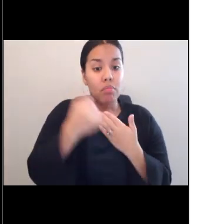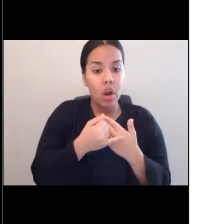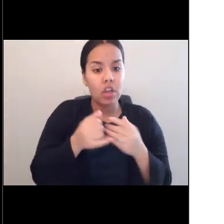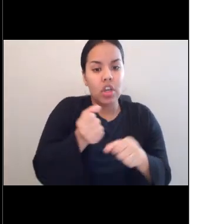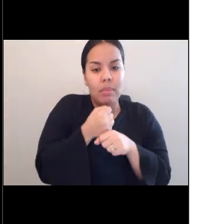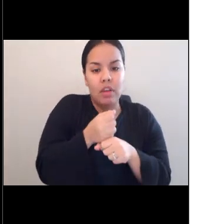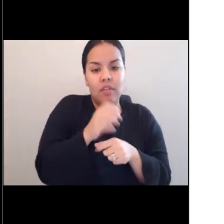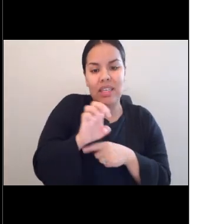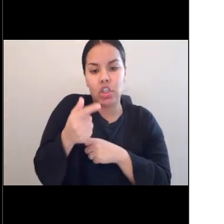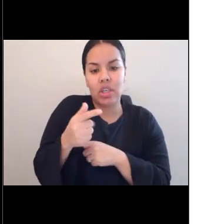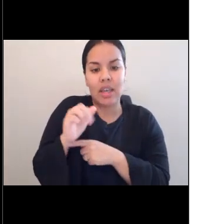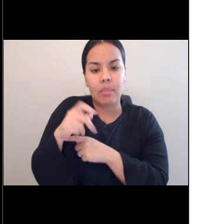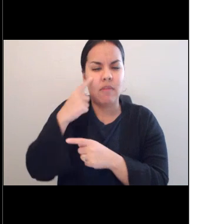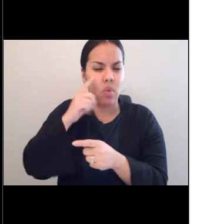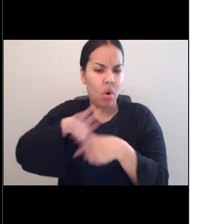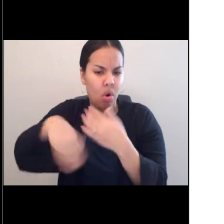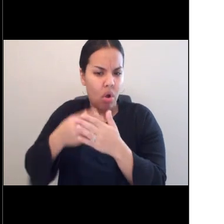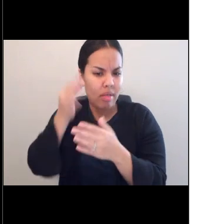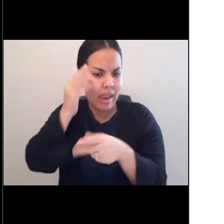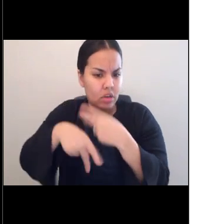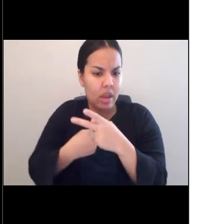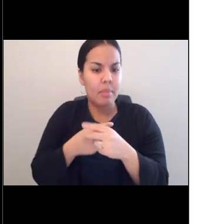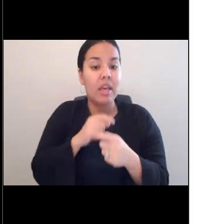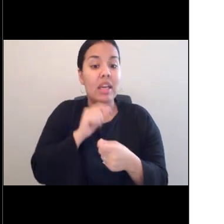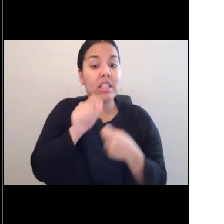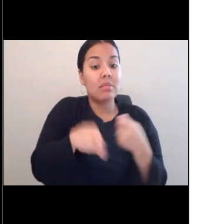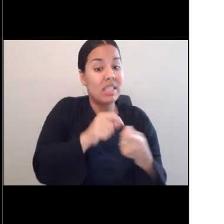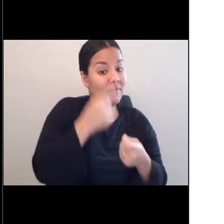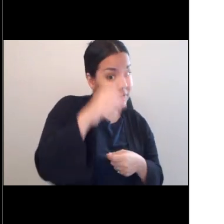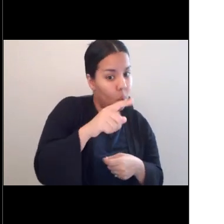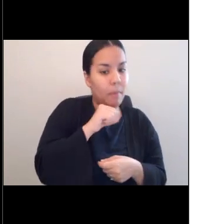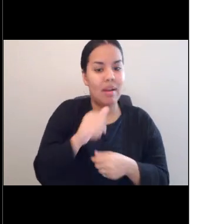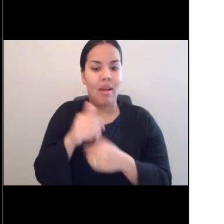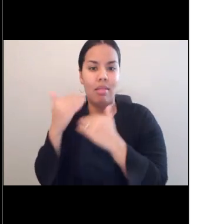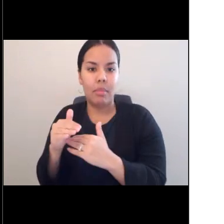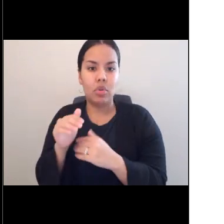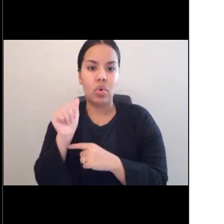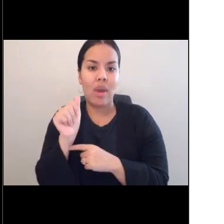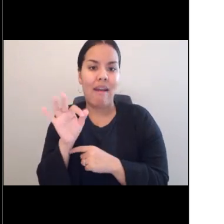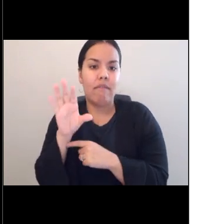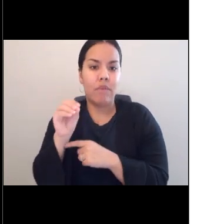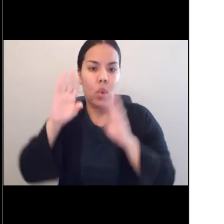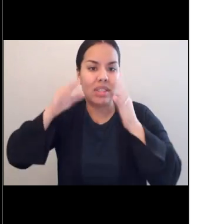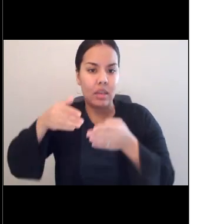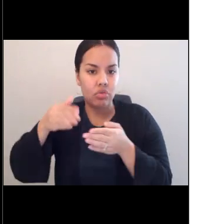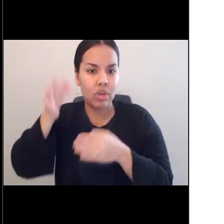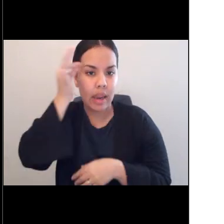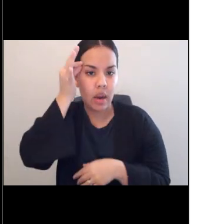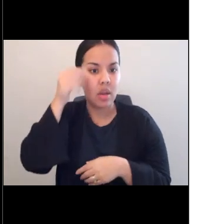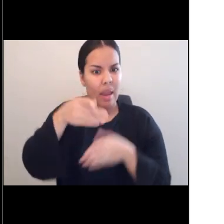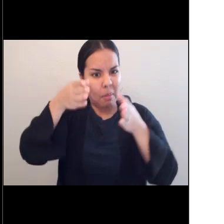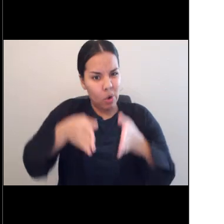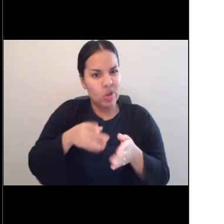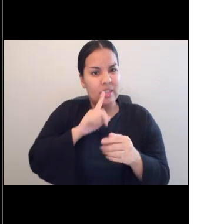types, specifically for, but not limited to, Afrocentric hair. So this is an example of somebody using Twitter to reach out